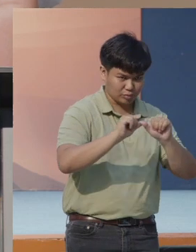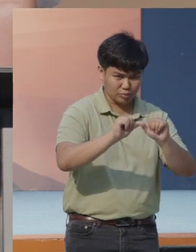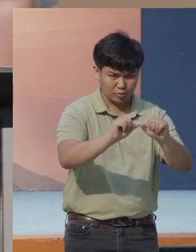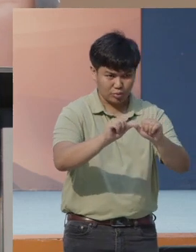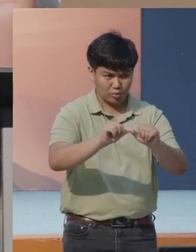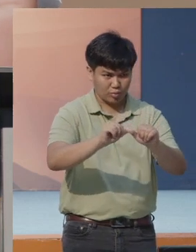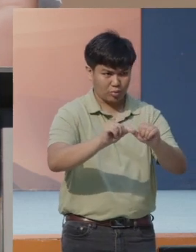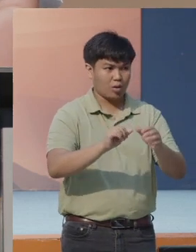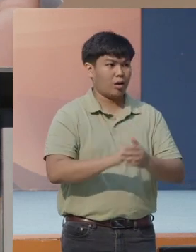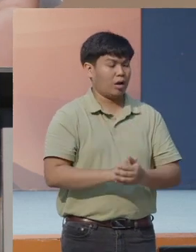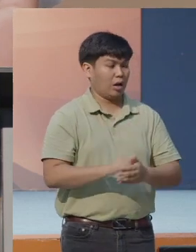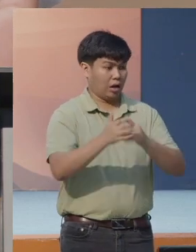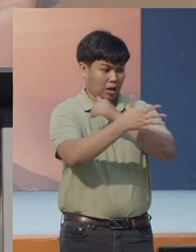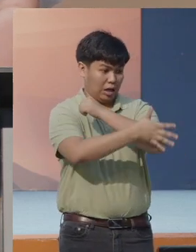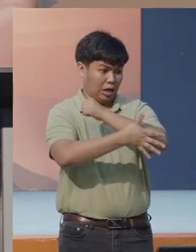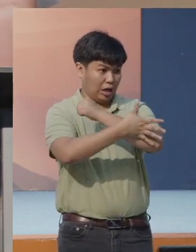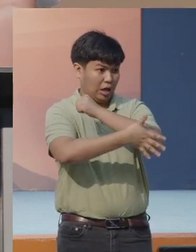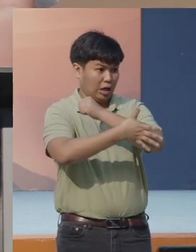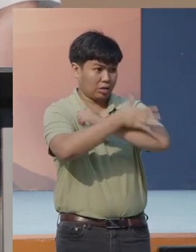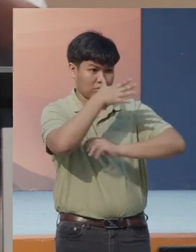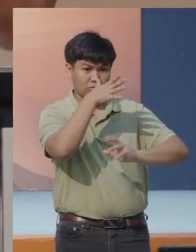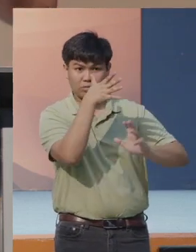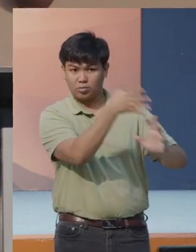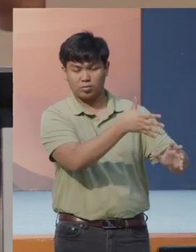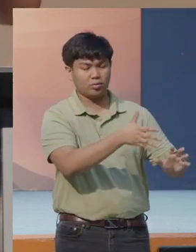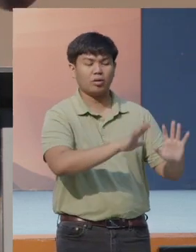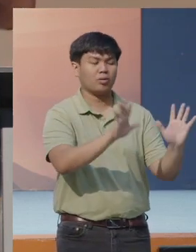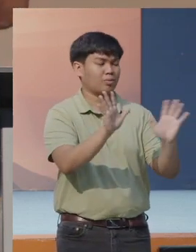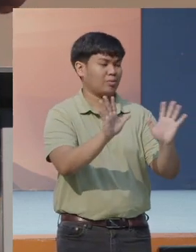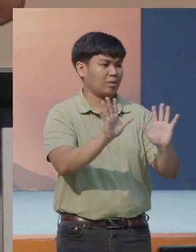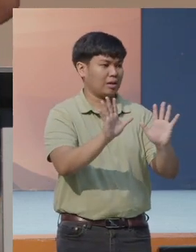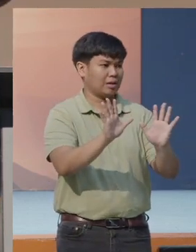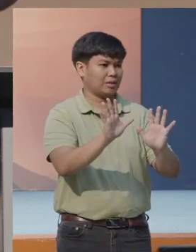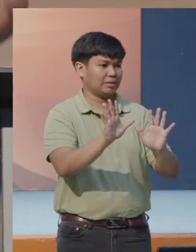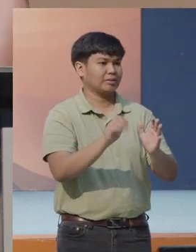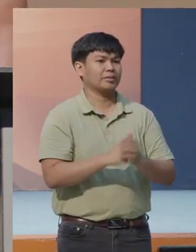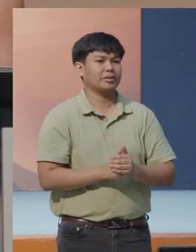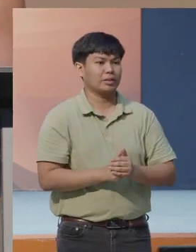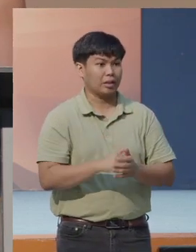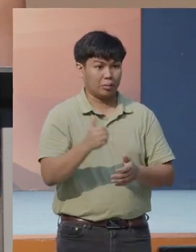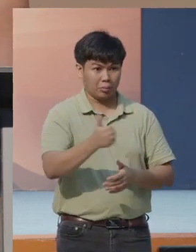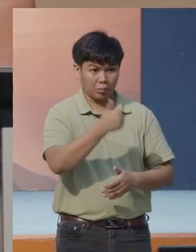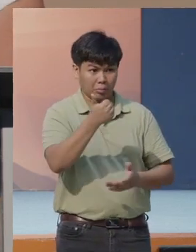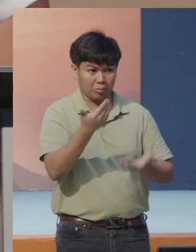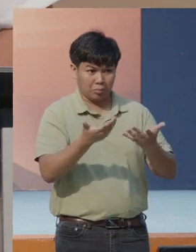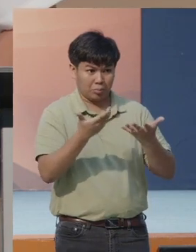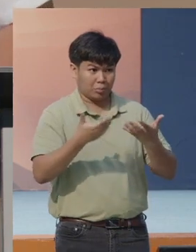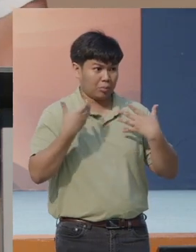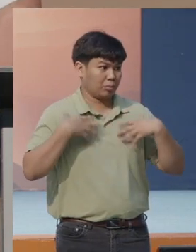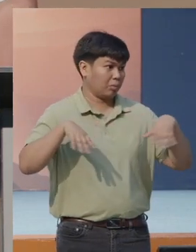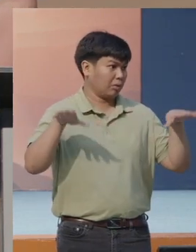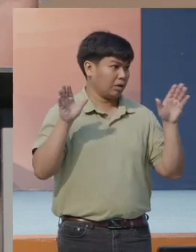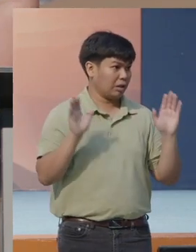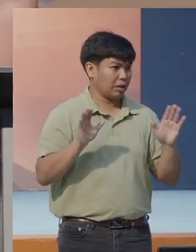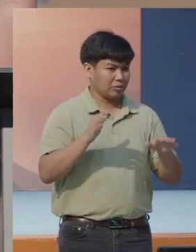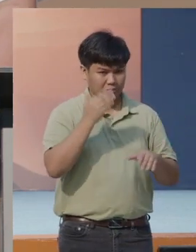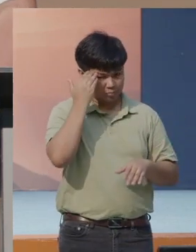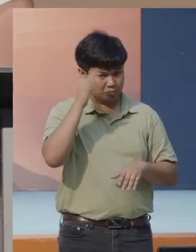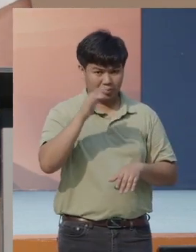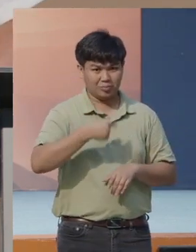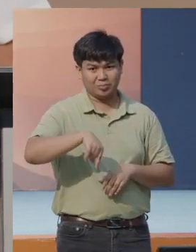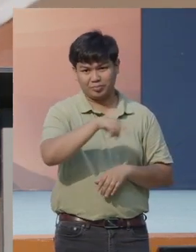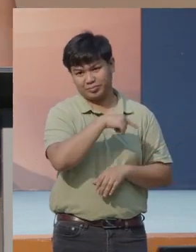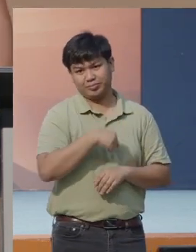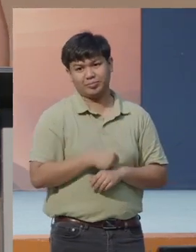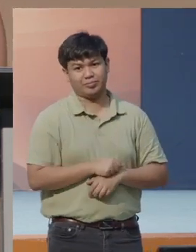hospitality to strangers, for thereby some have entertained angels unaware. Baka hindi